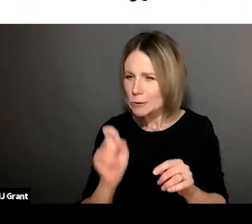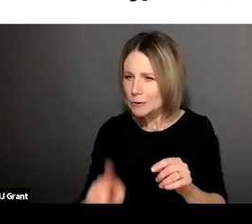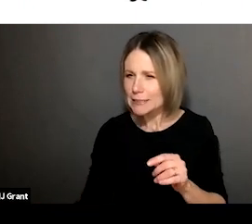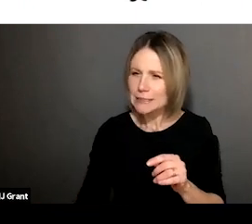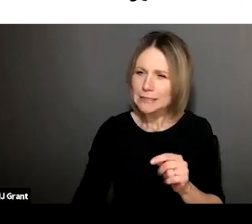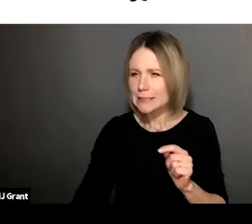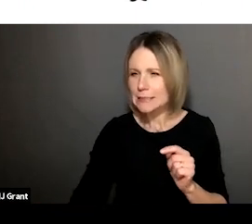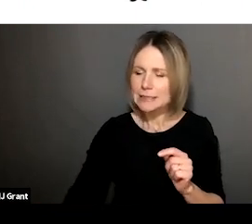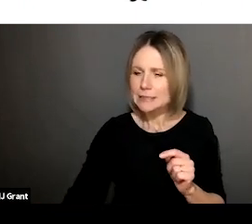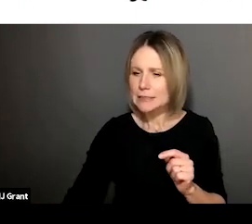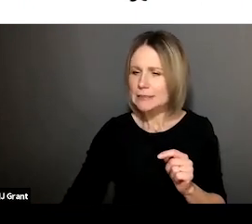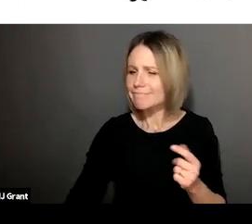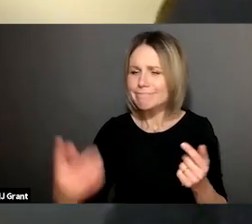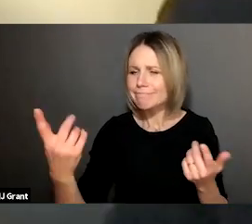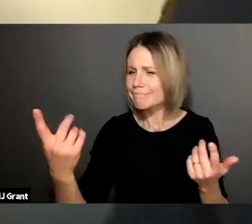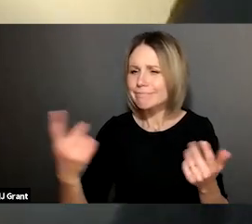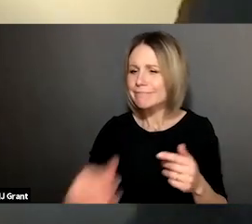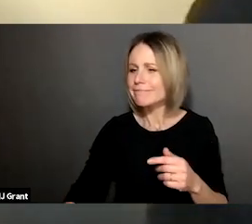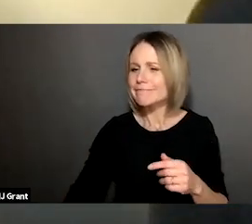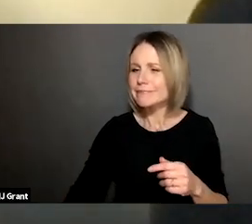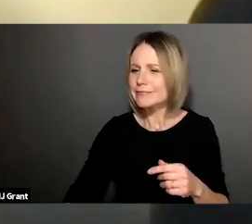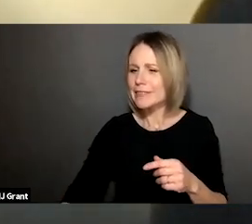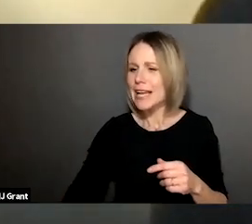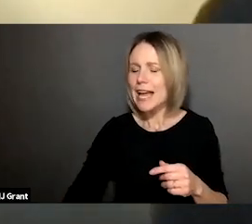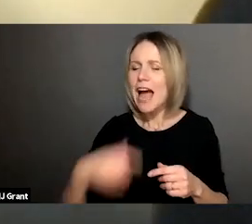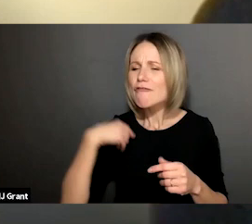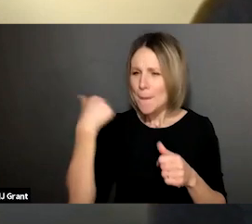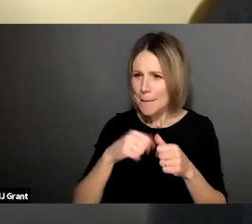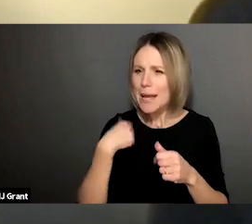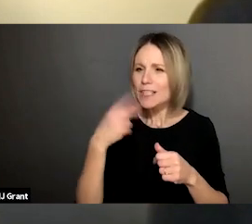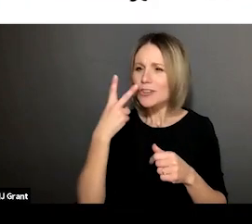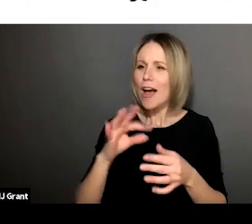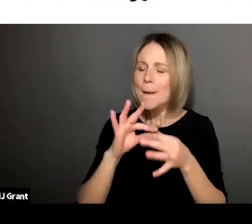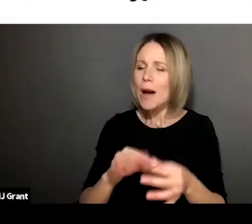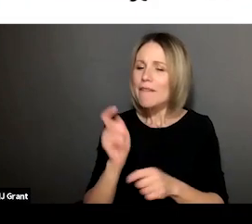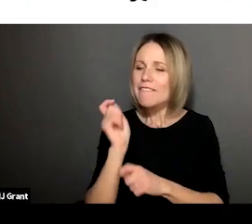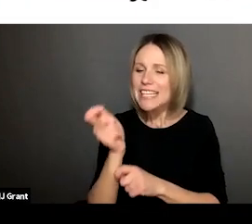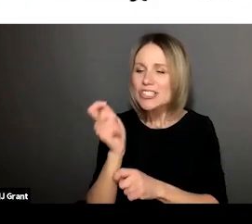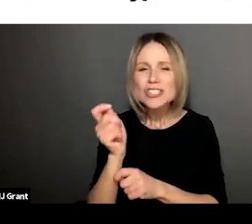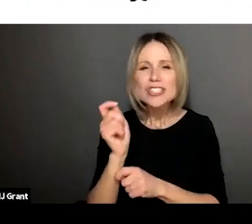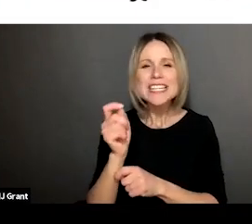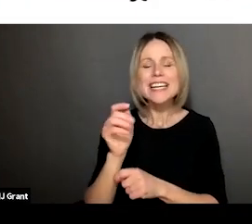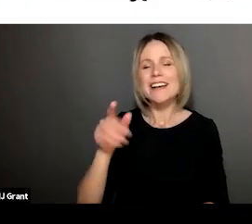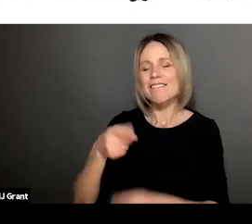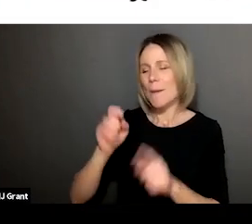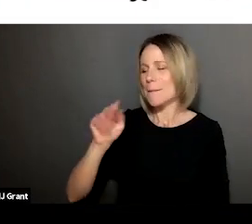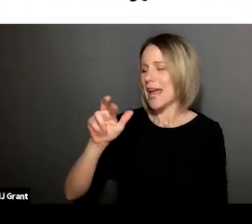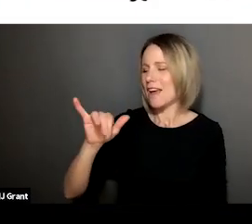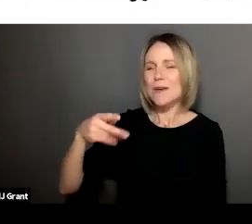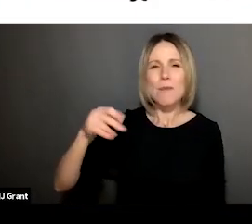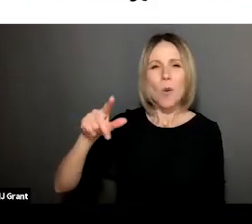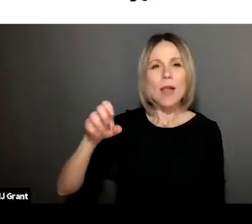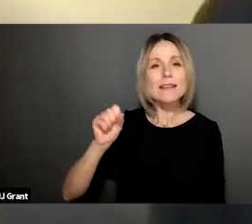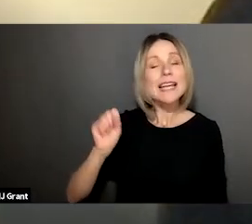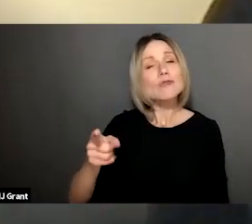So it was about fishing, and it was from Mary Poles, and she was asking if you could tell us about your fishing life in Maine and New